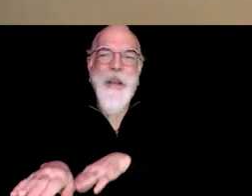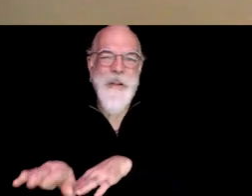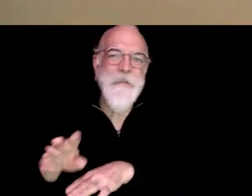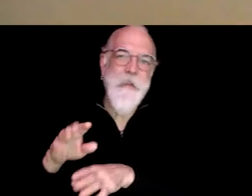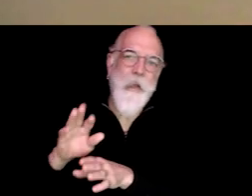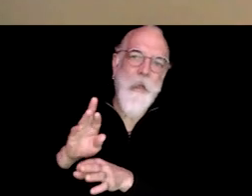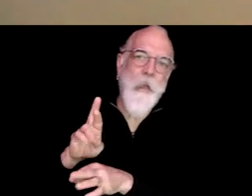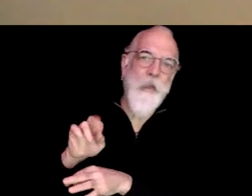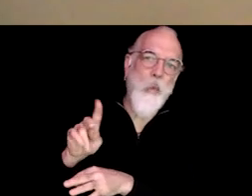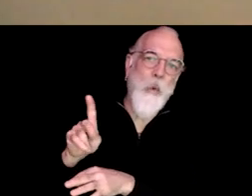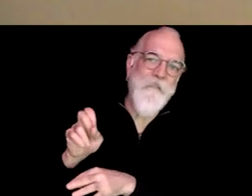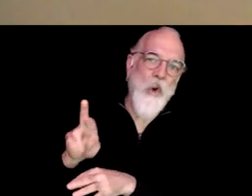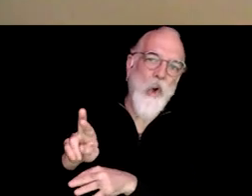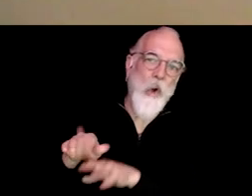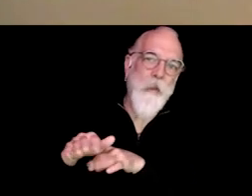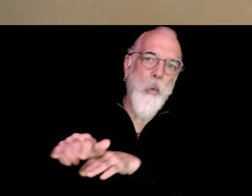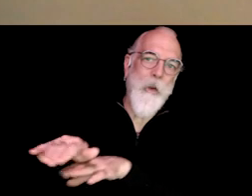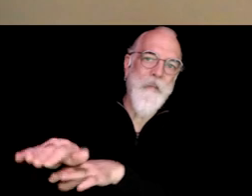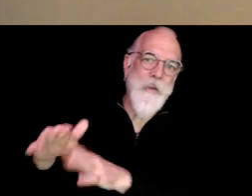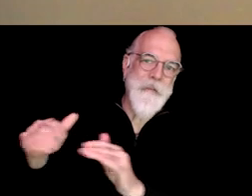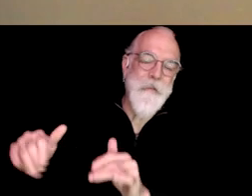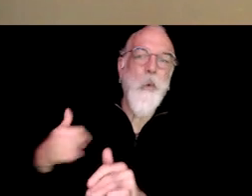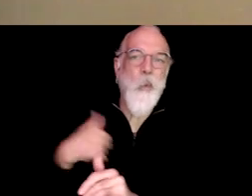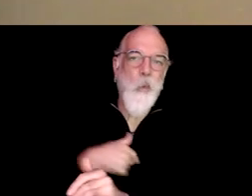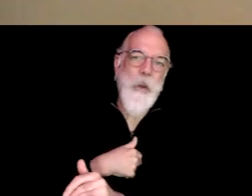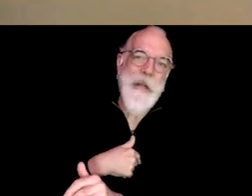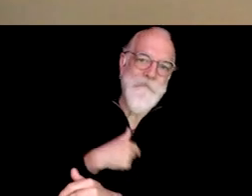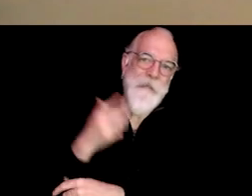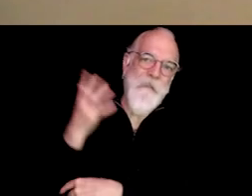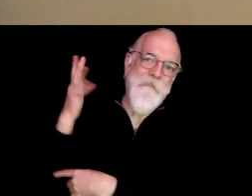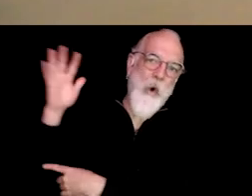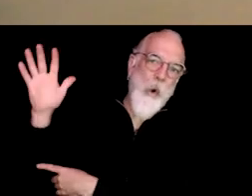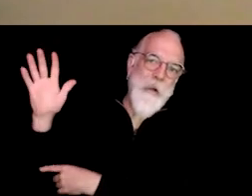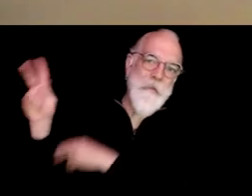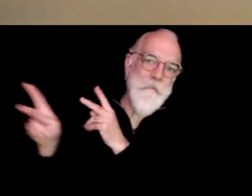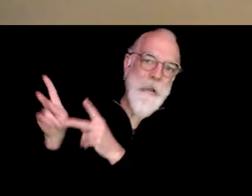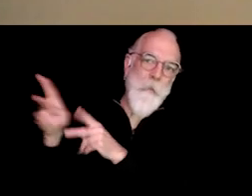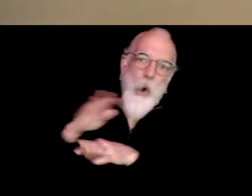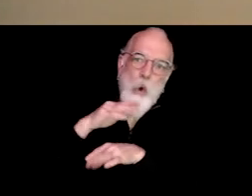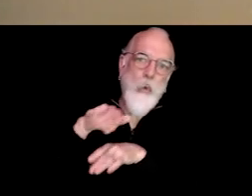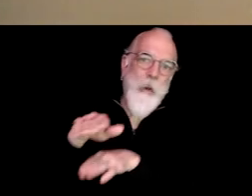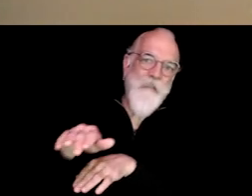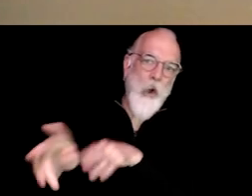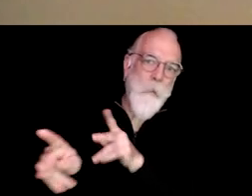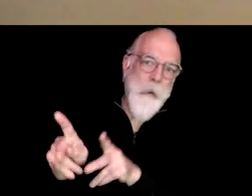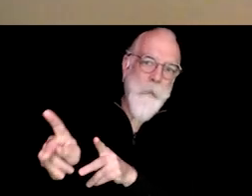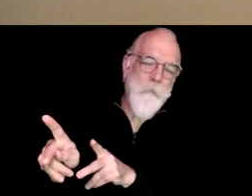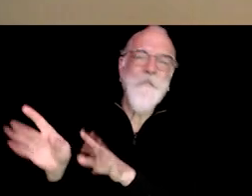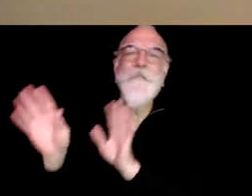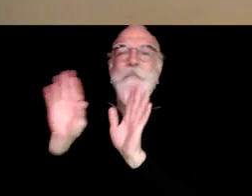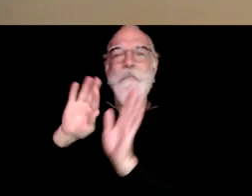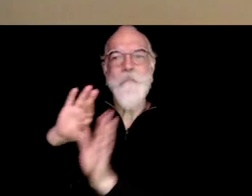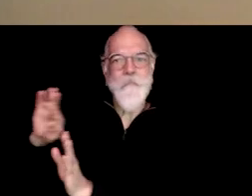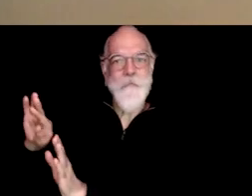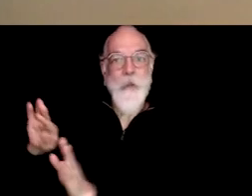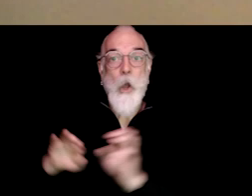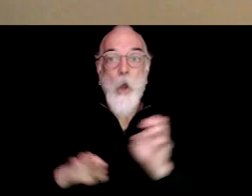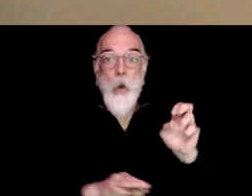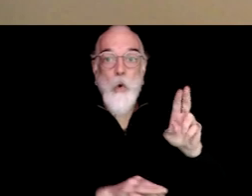our river systems, because we were forest and river people. But back to